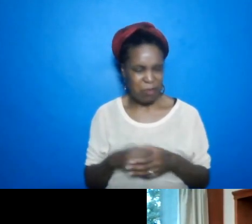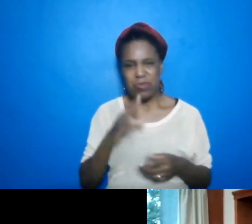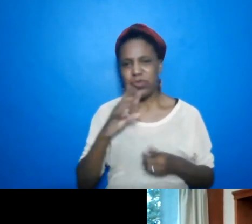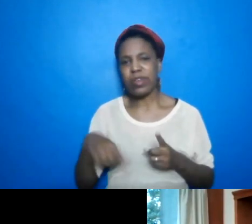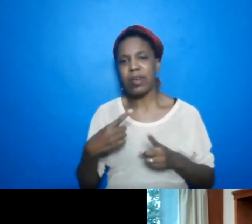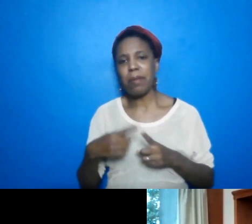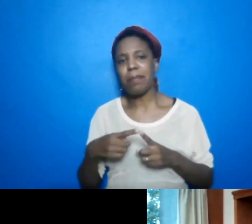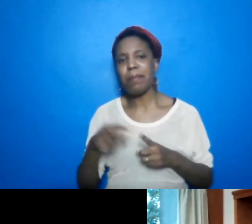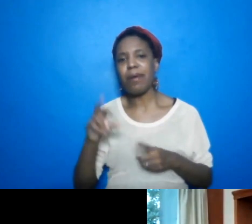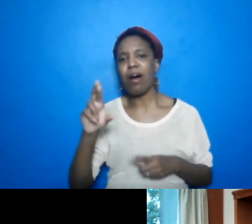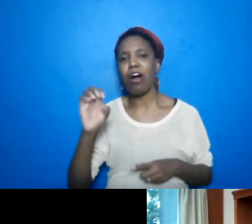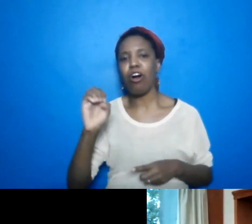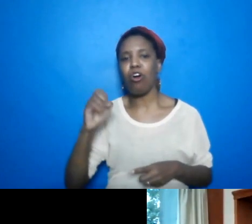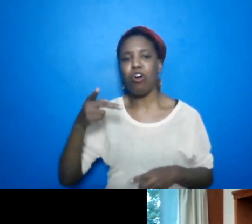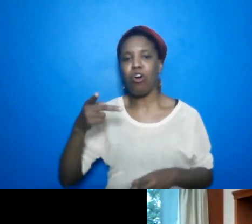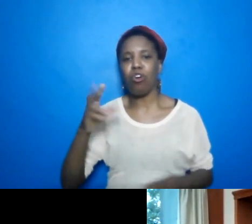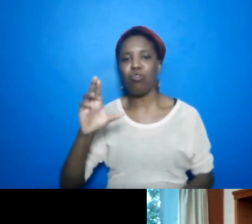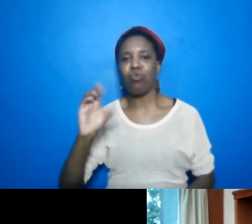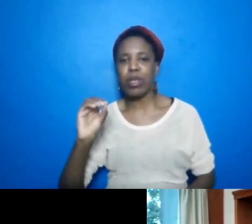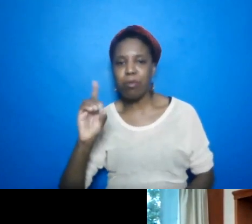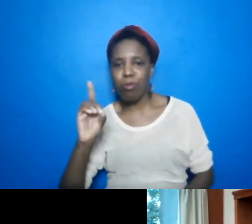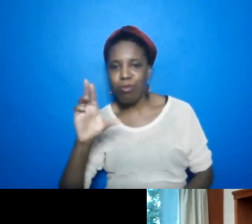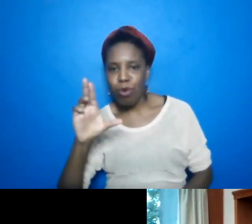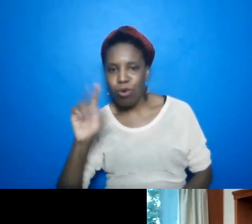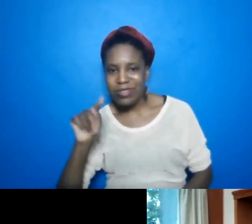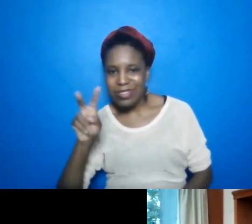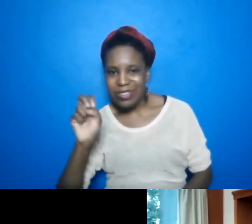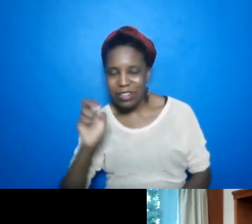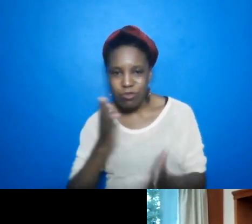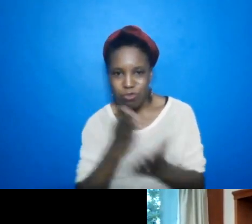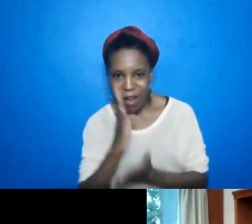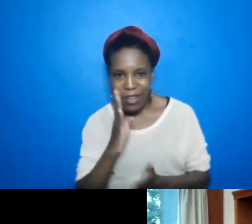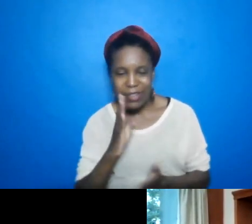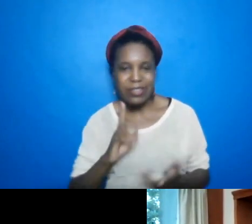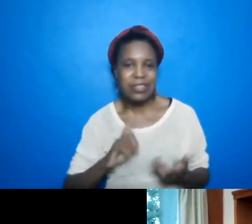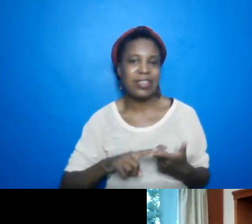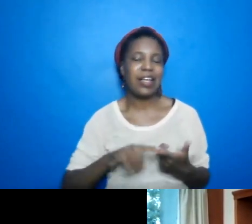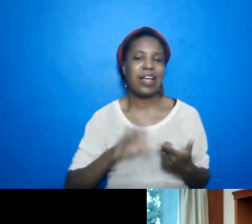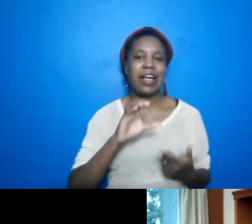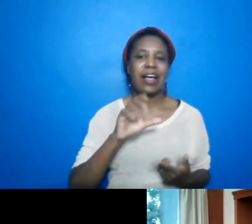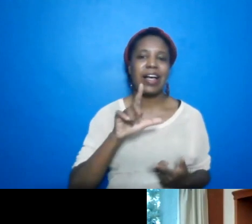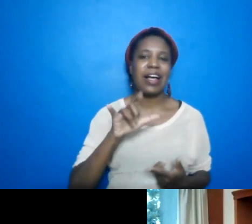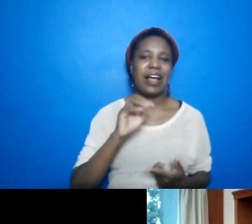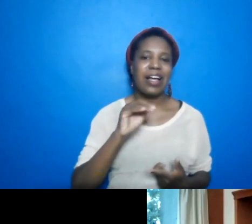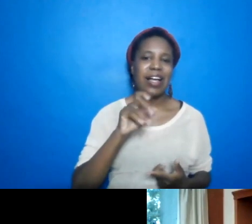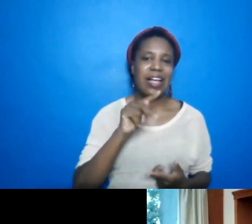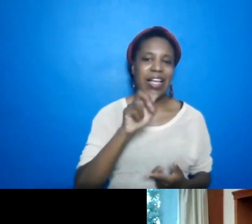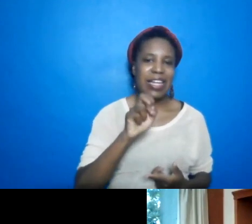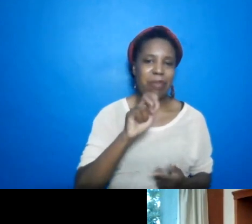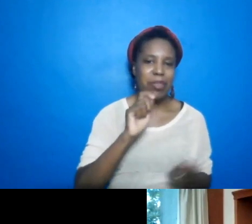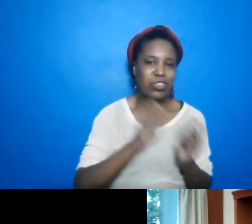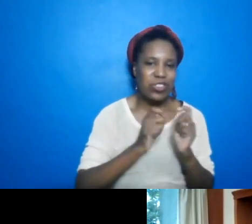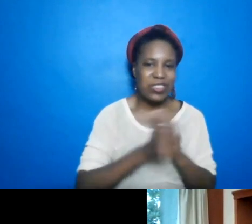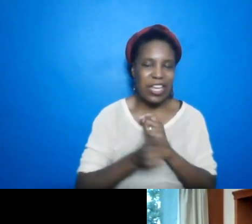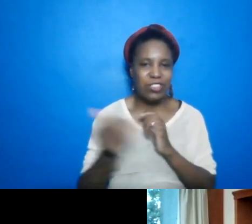the climate change versus environmental justice. Climate change versus environmental justice, or sort of